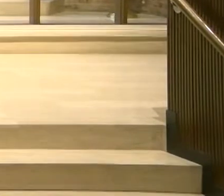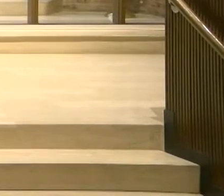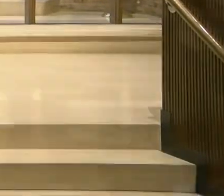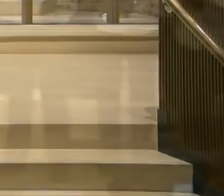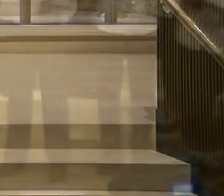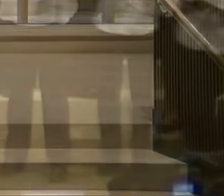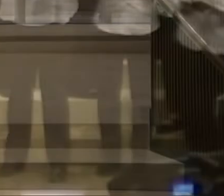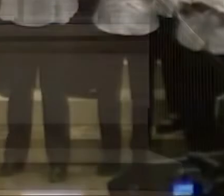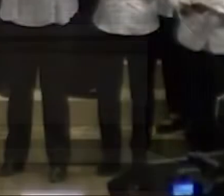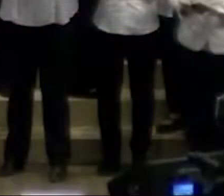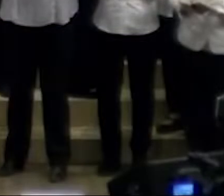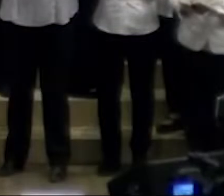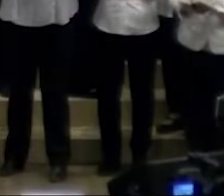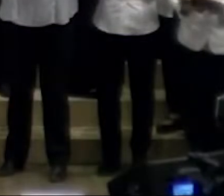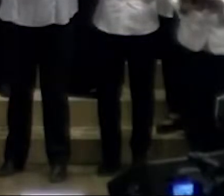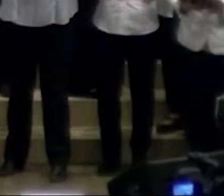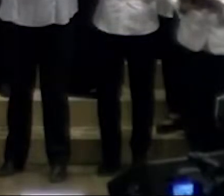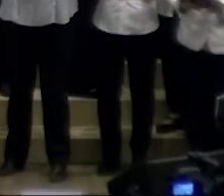hymn.